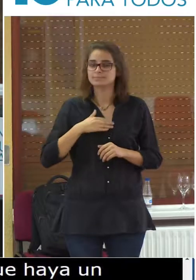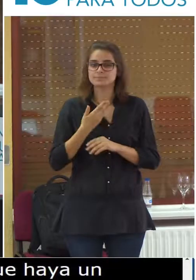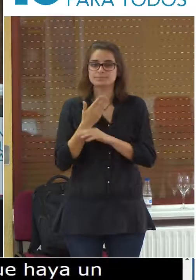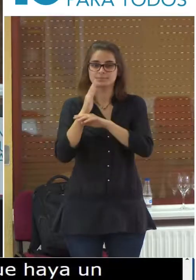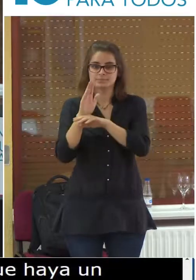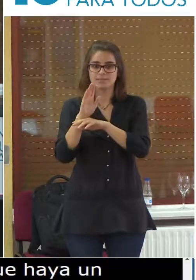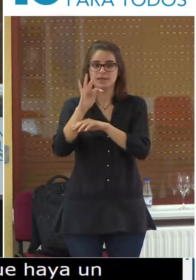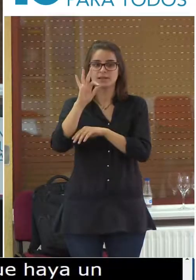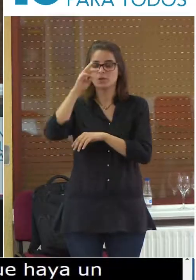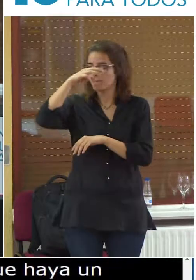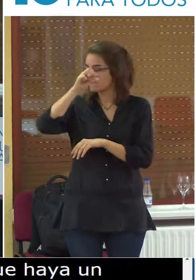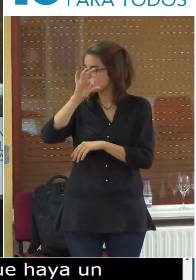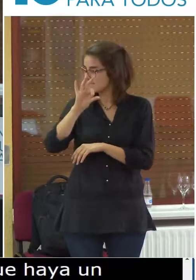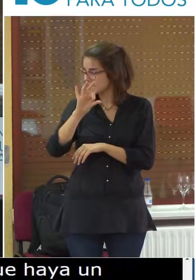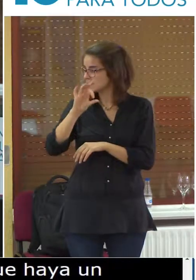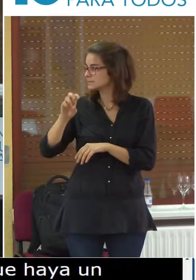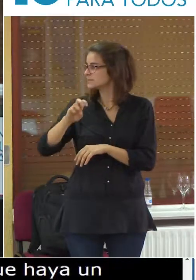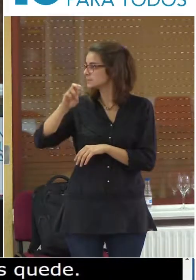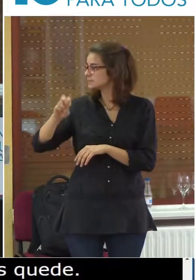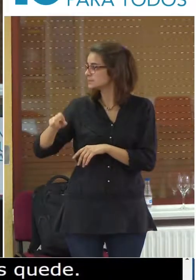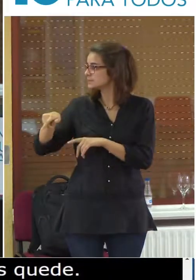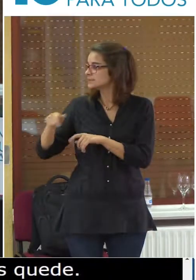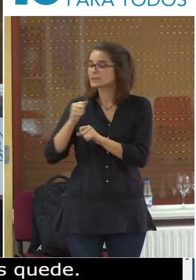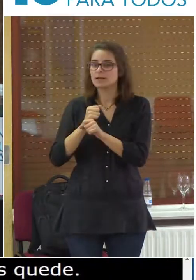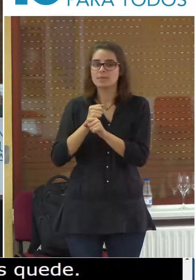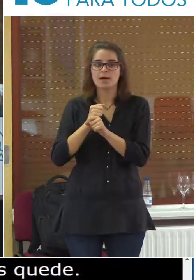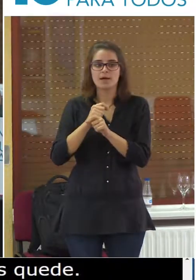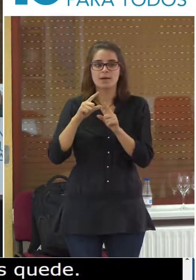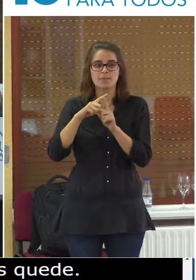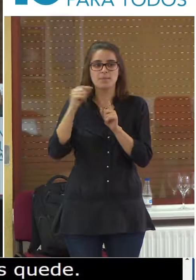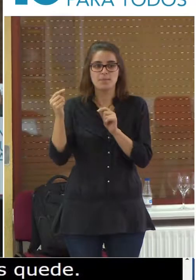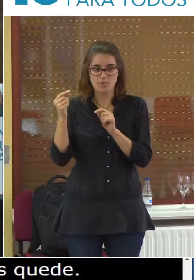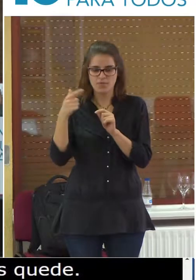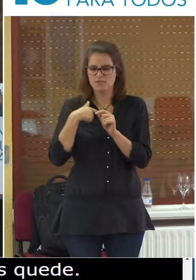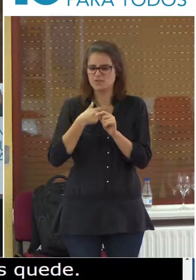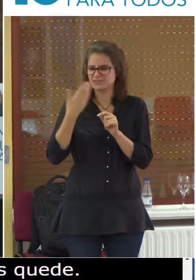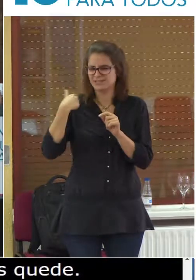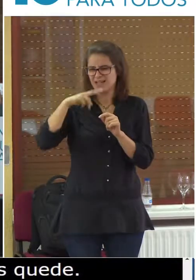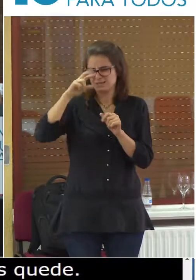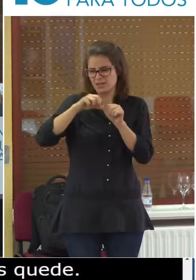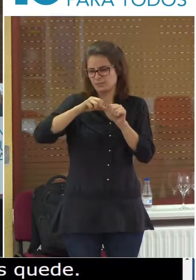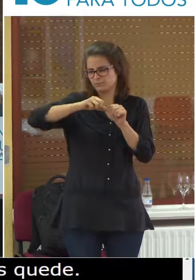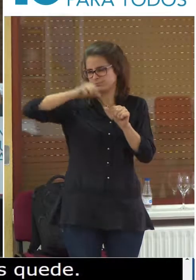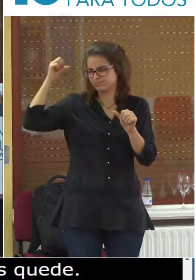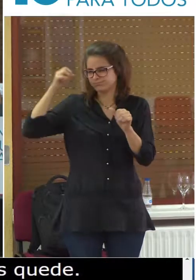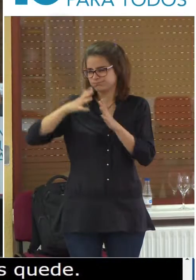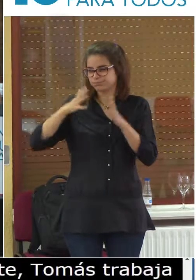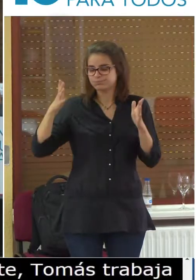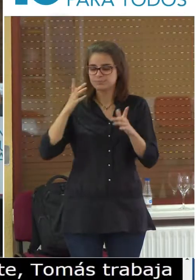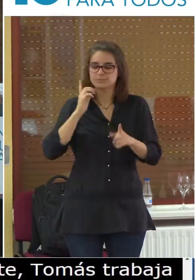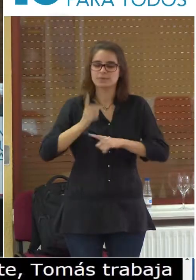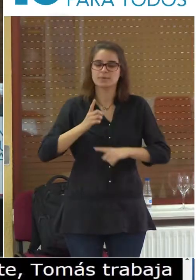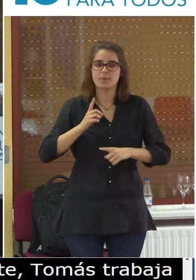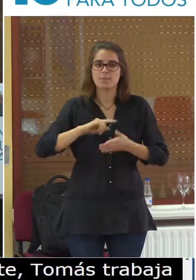Let me introduce you to Tomás. He works for a Vodafone company. He has a vast experience as project manager